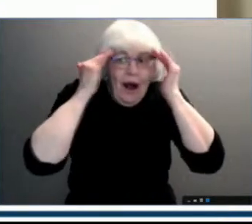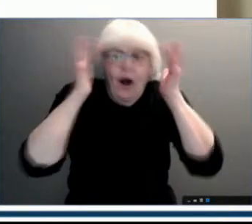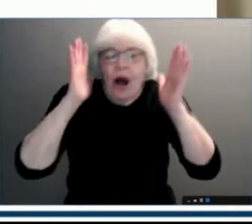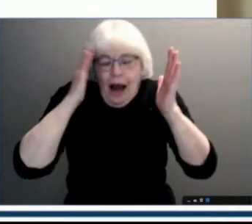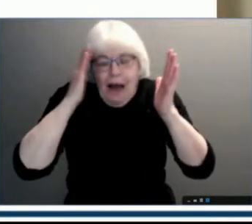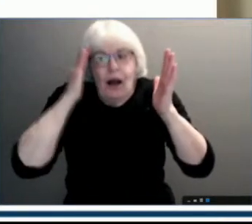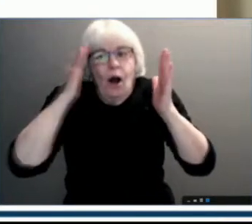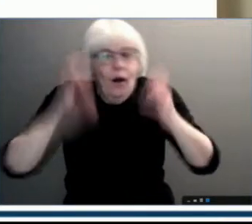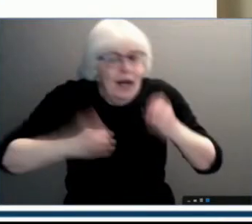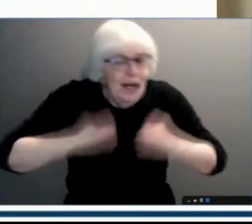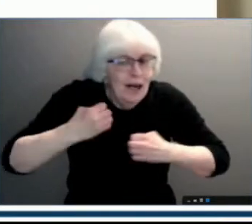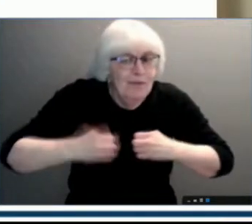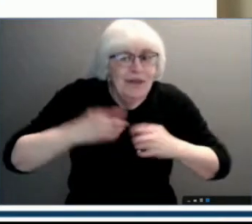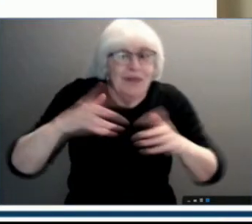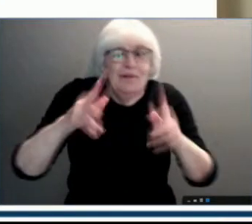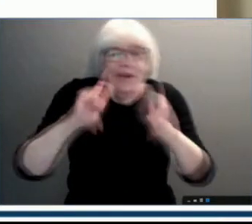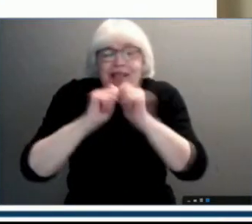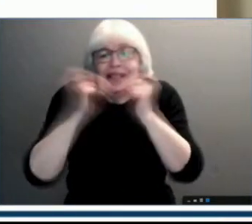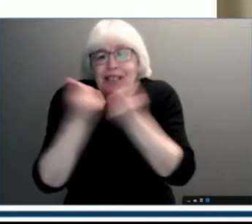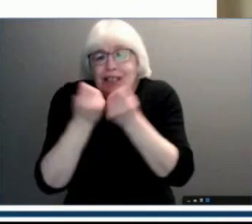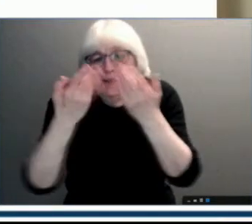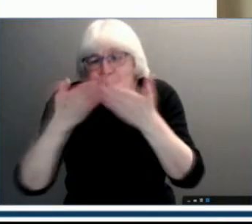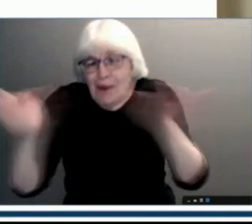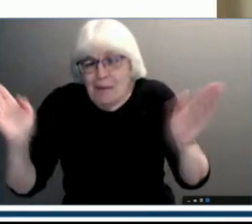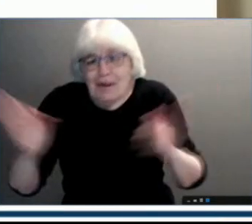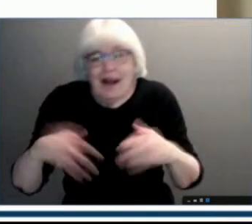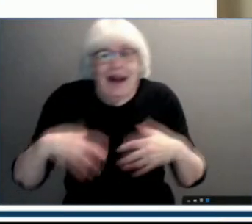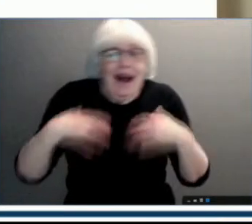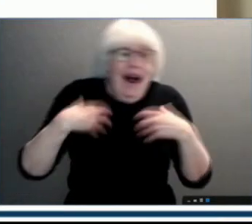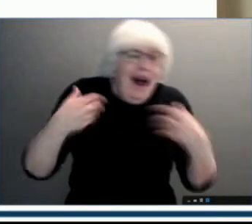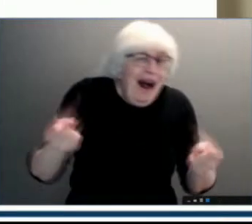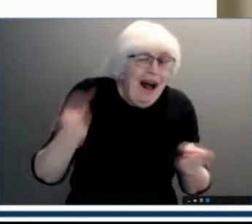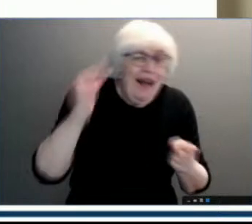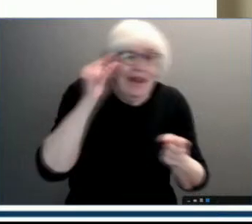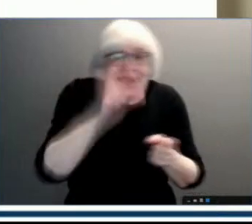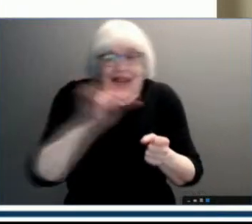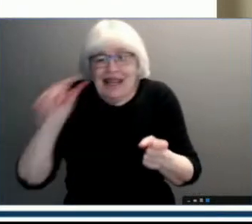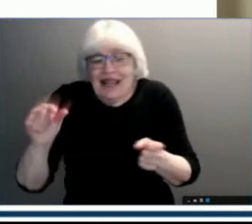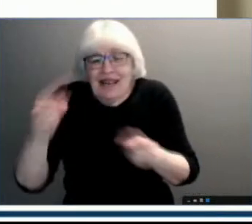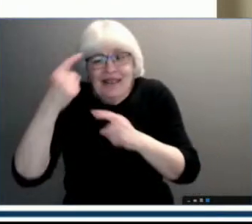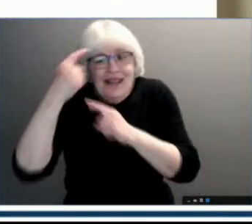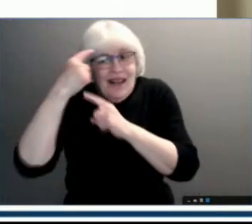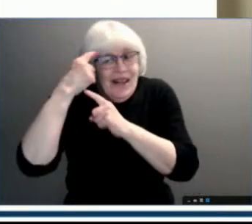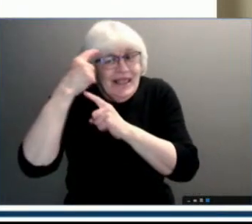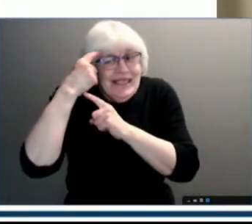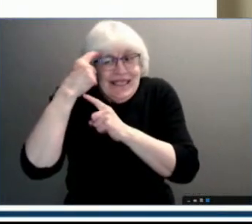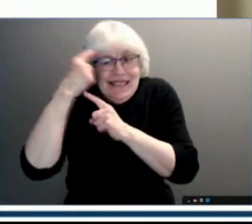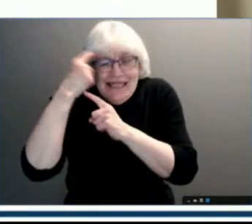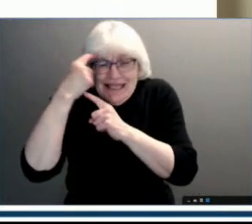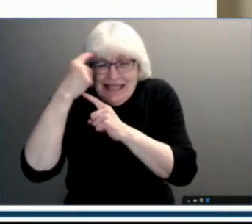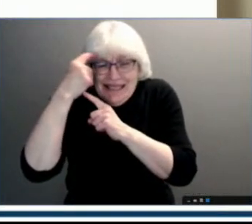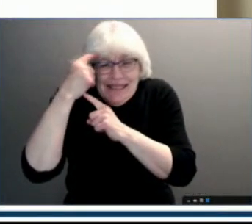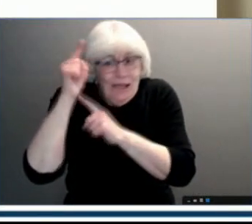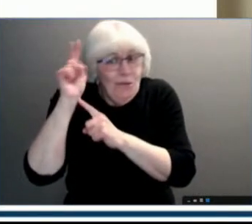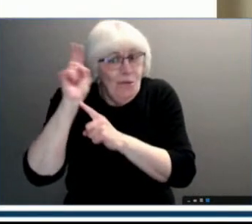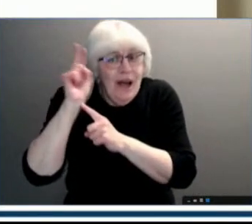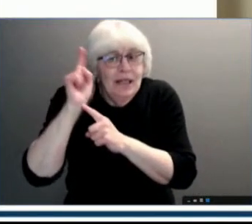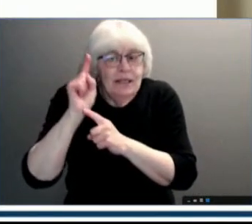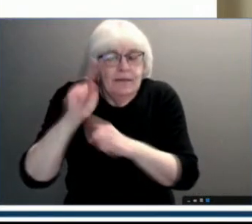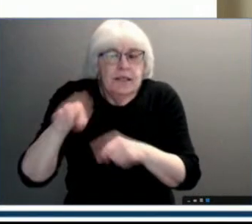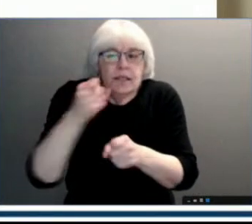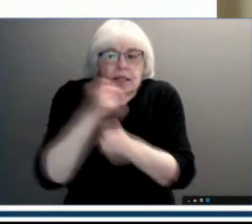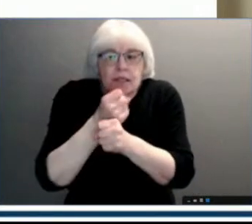Health and your government has only one thing on its mind. That's your safety. There are those that are trying to cast